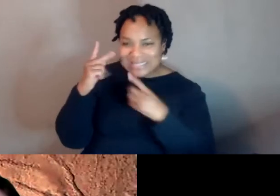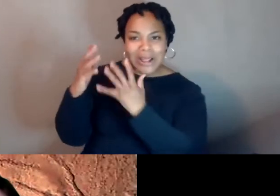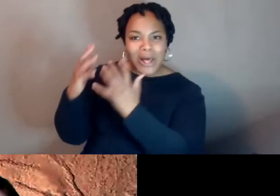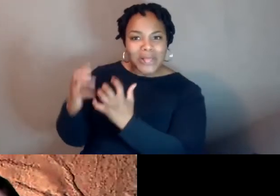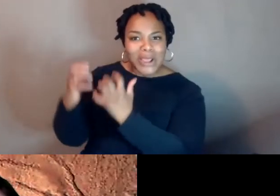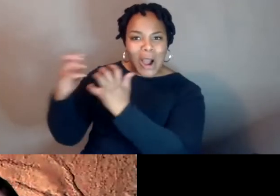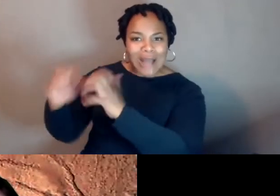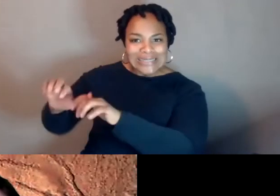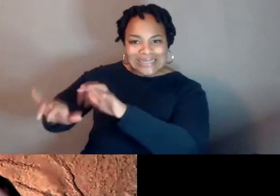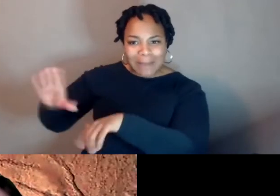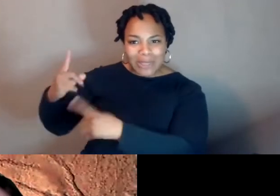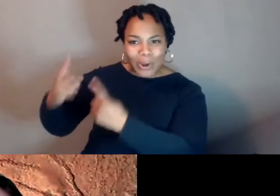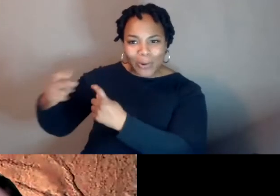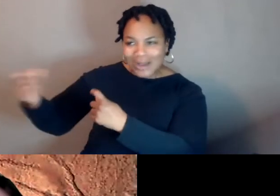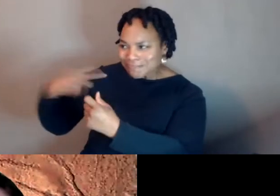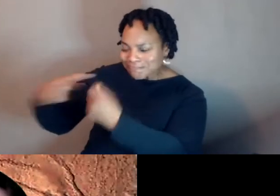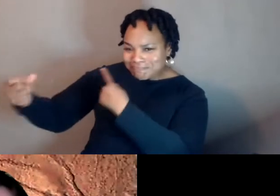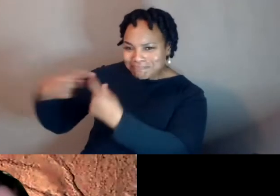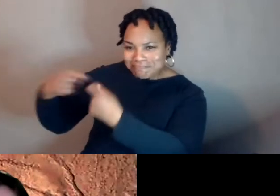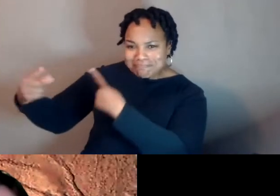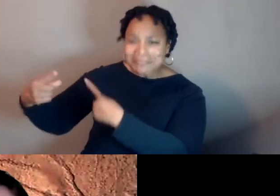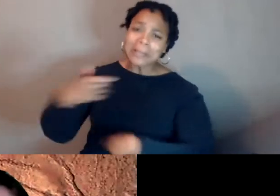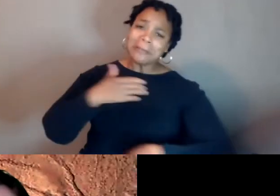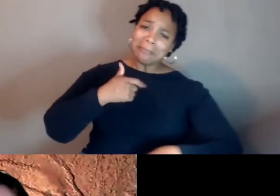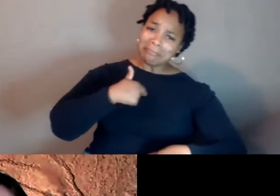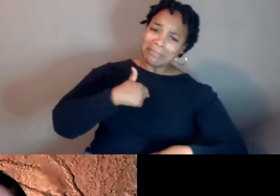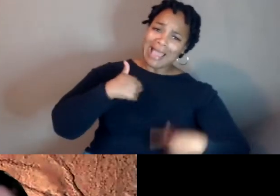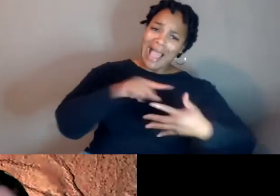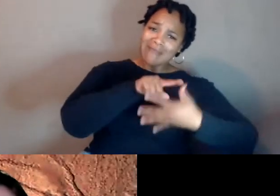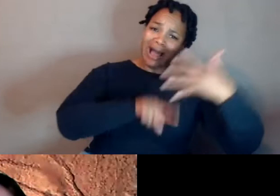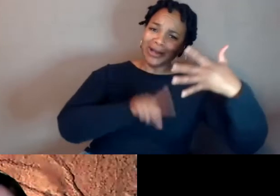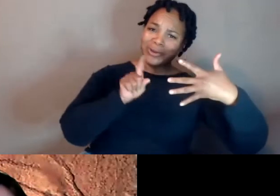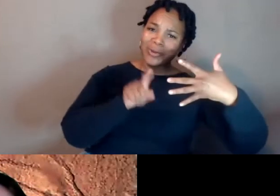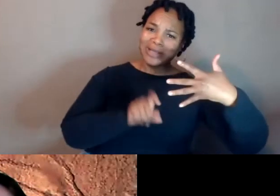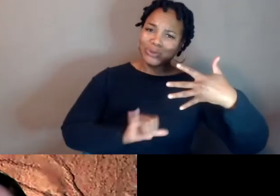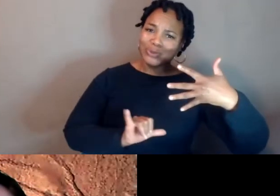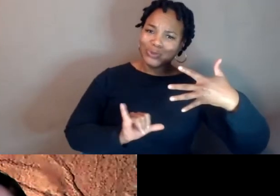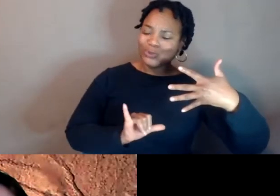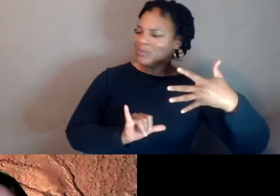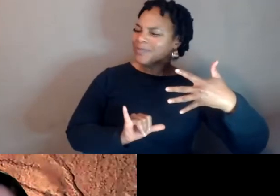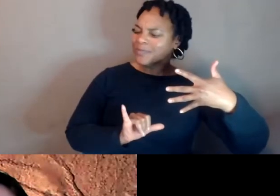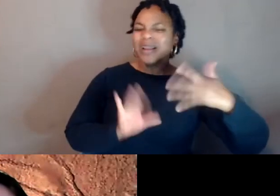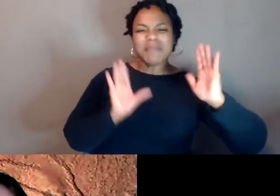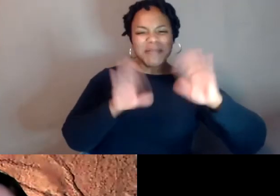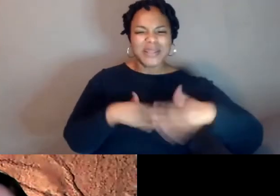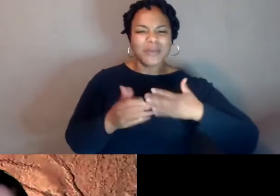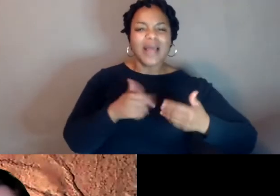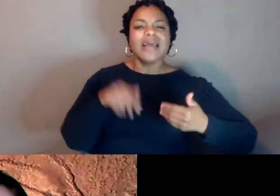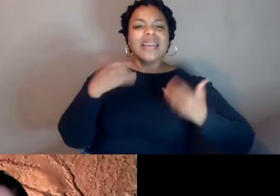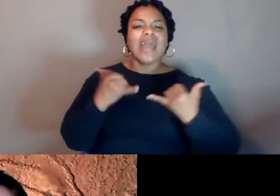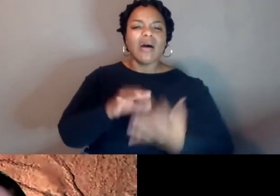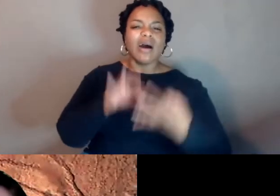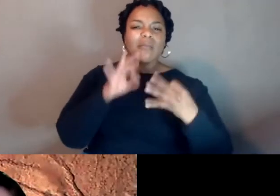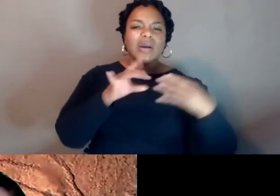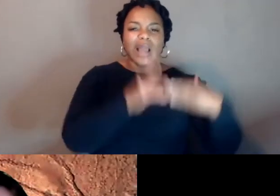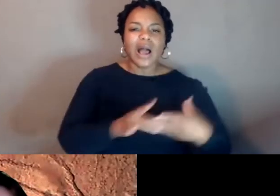bunch of other questions. I just want to, this sounds like a perfect segue into the next question. Well, it's not the